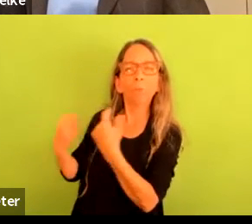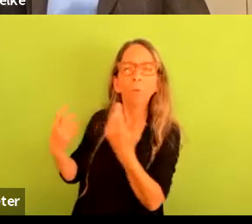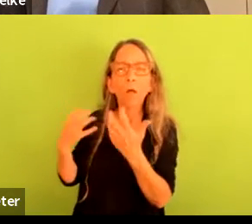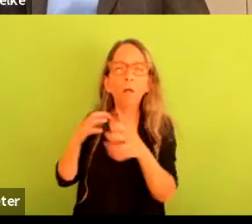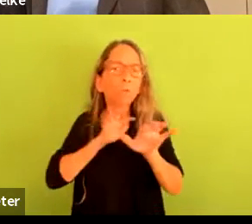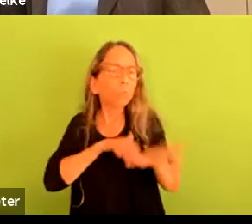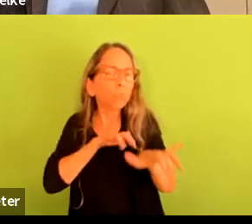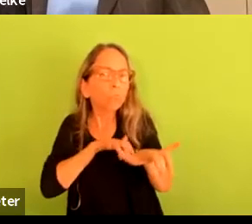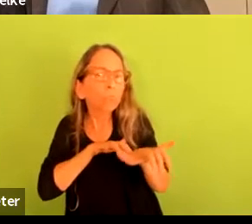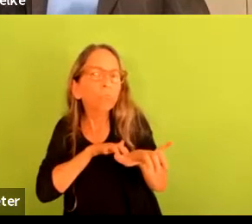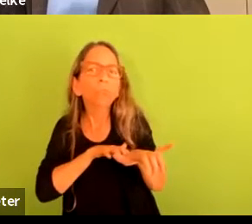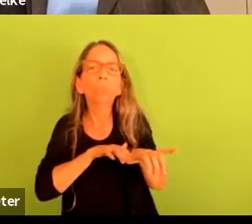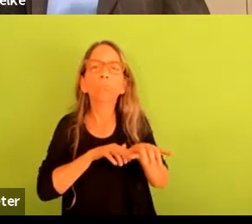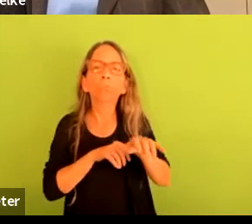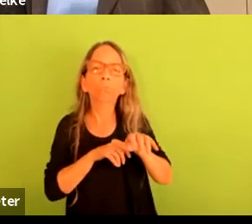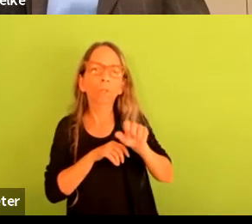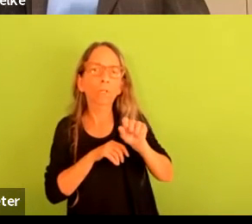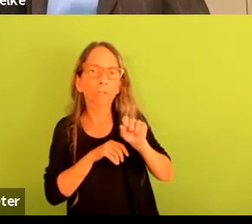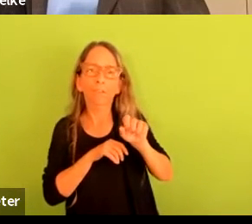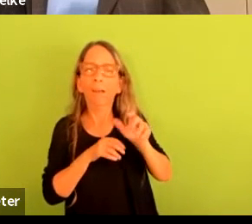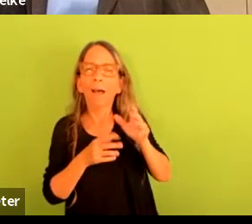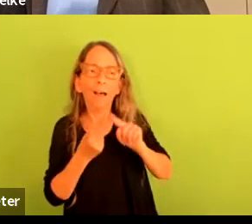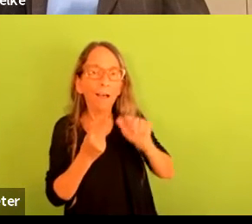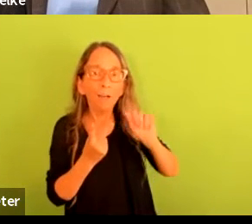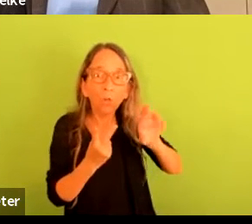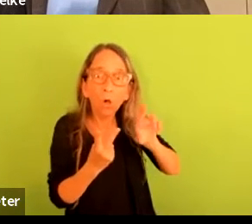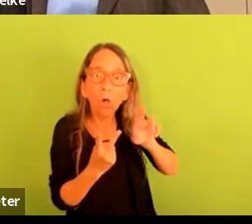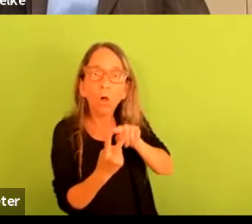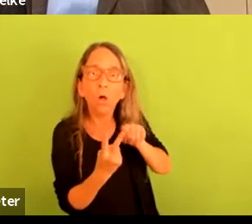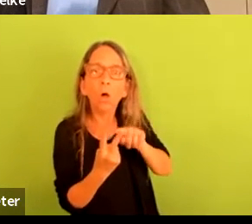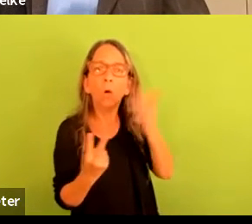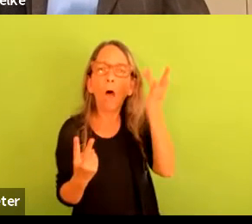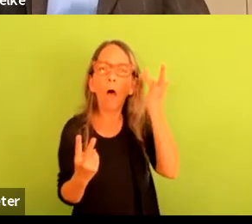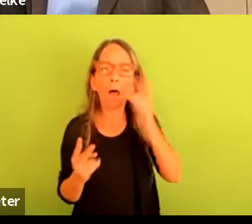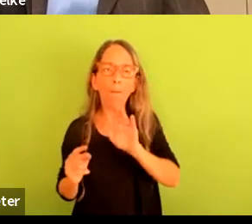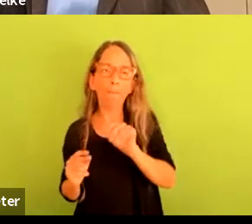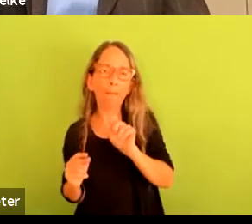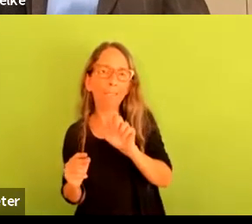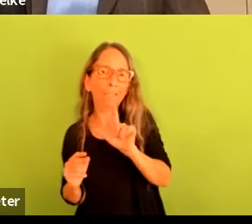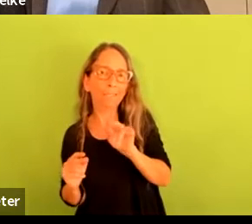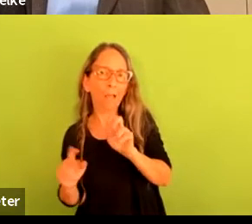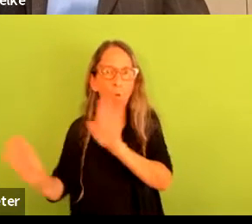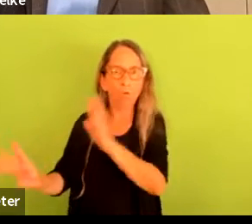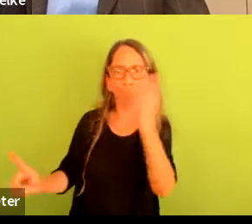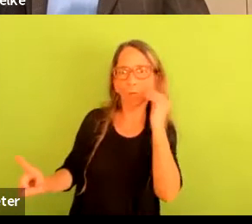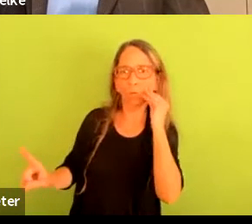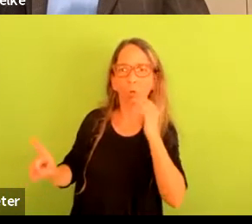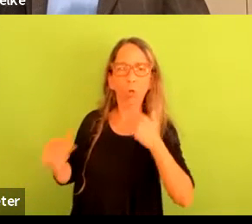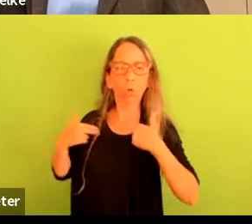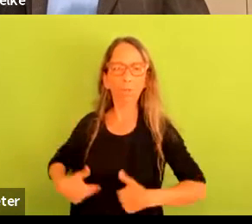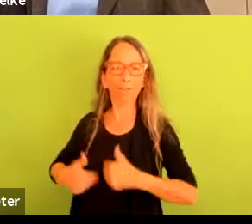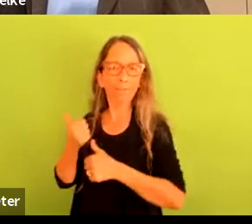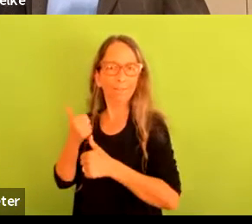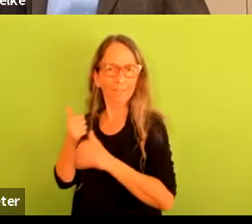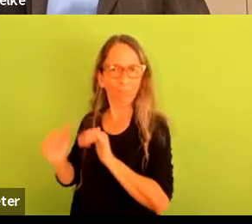and then trying to figure out, because their baseline was human assisted and they understood it, what that meant for their privacy. So, you know, I